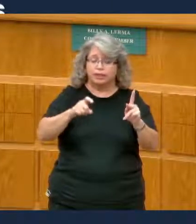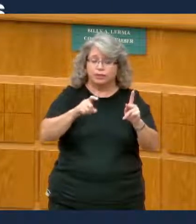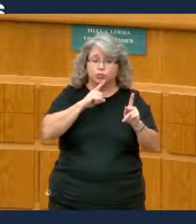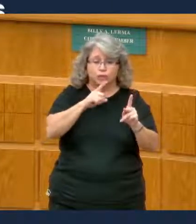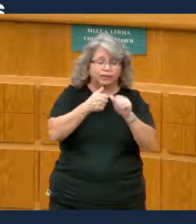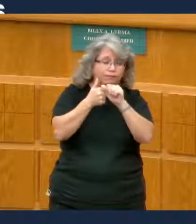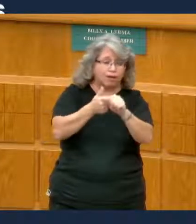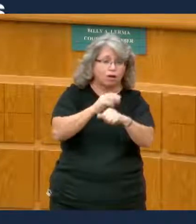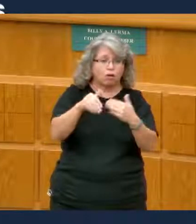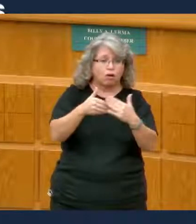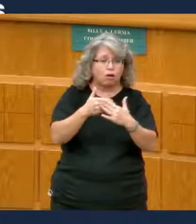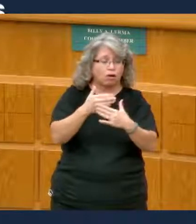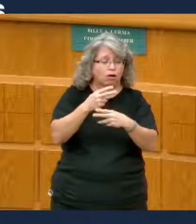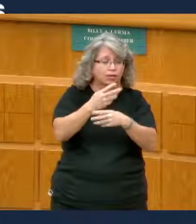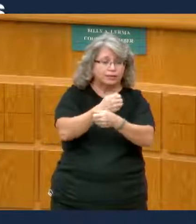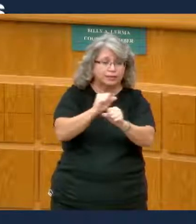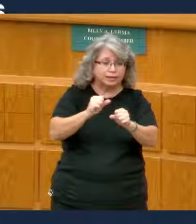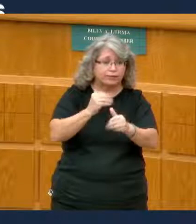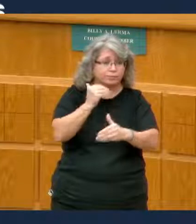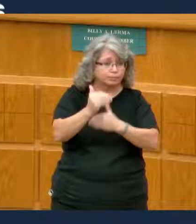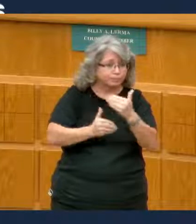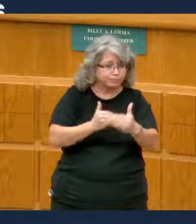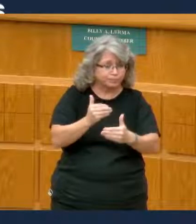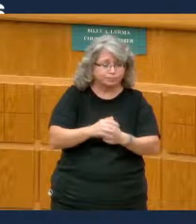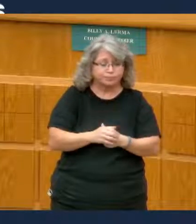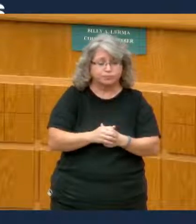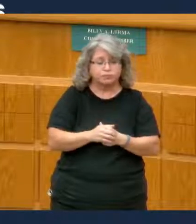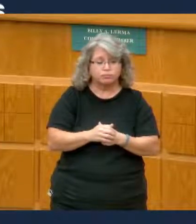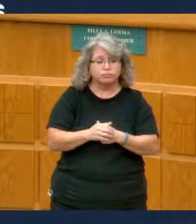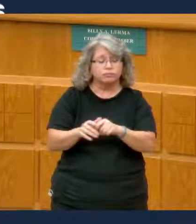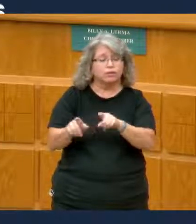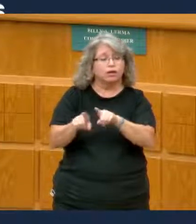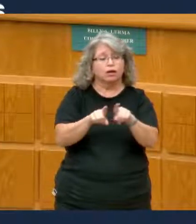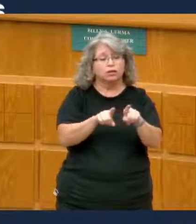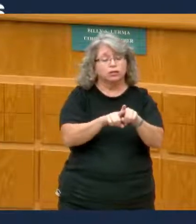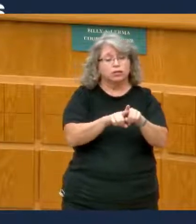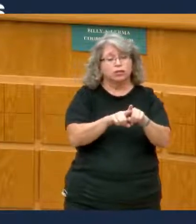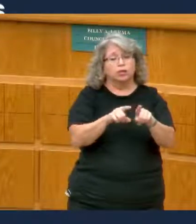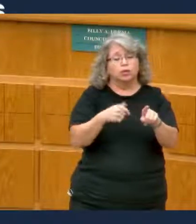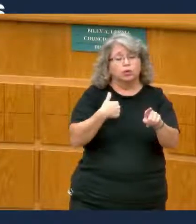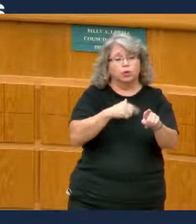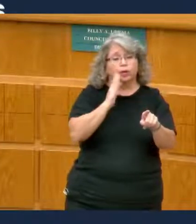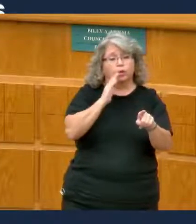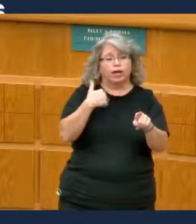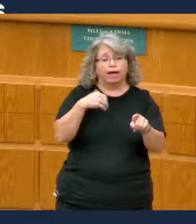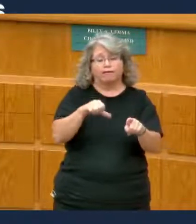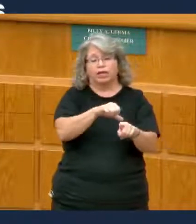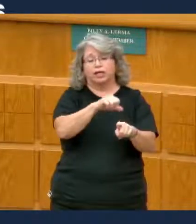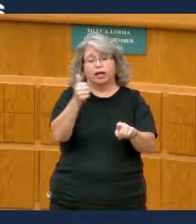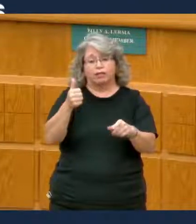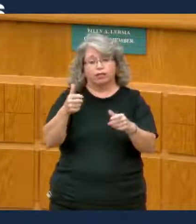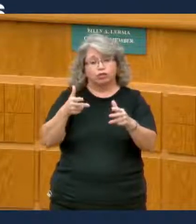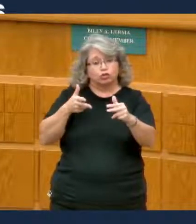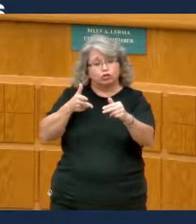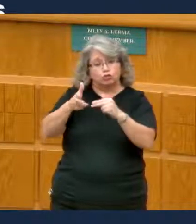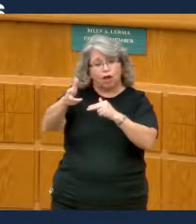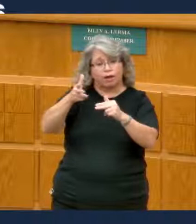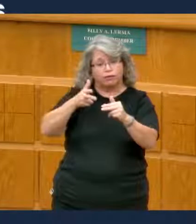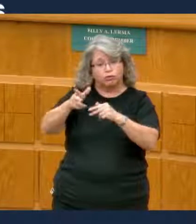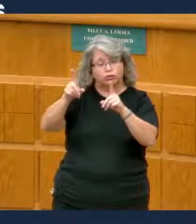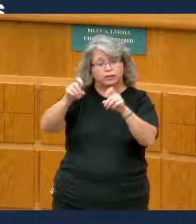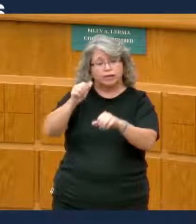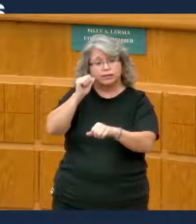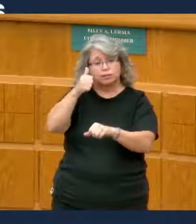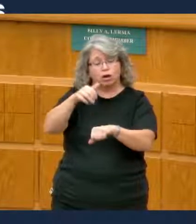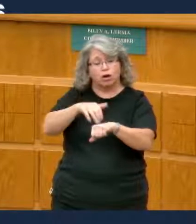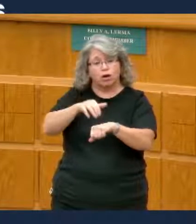to augment what we do at Memorial by having another drive-through tomorrow at the Richard Borchard Fairgrounds between